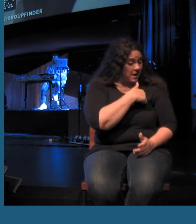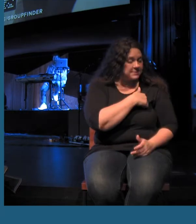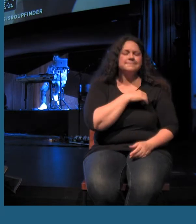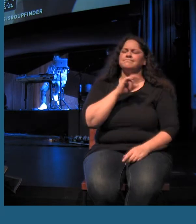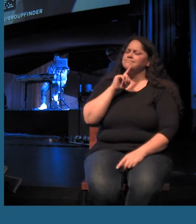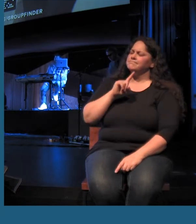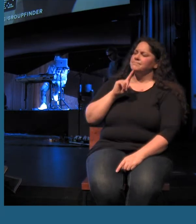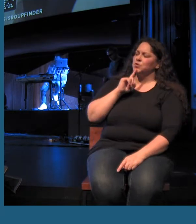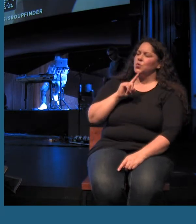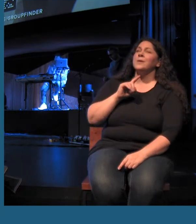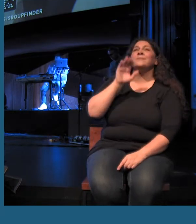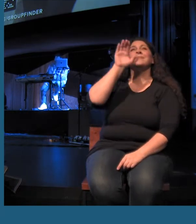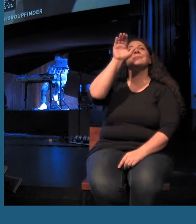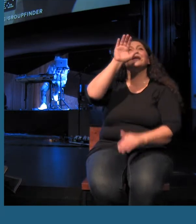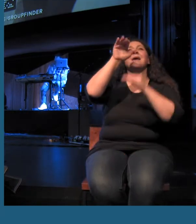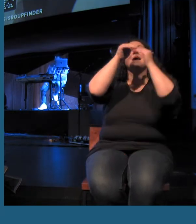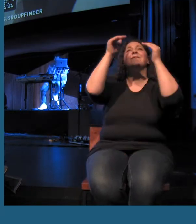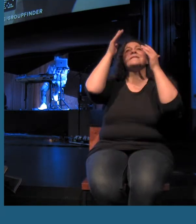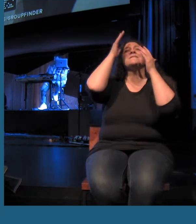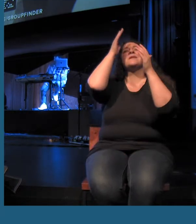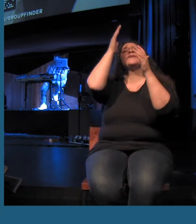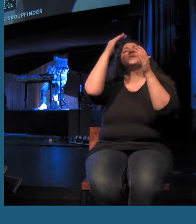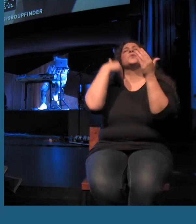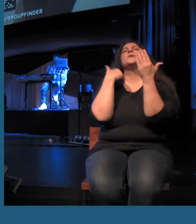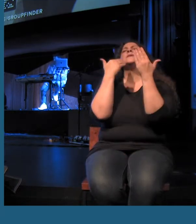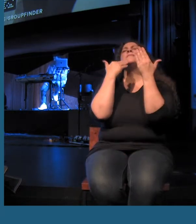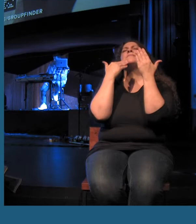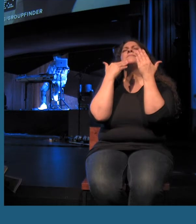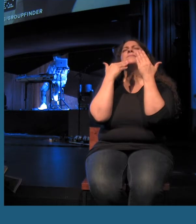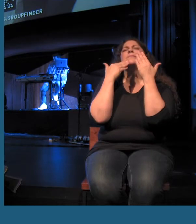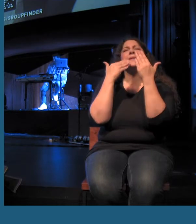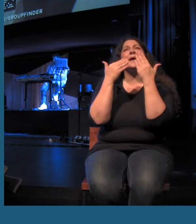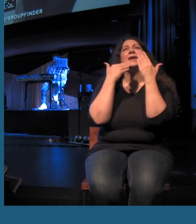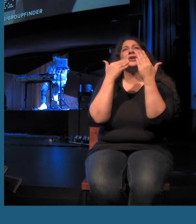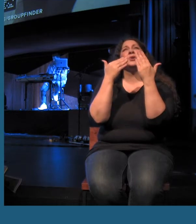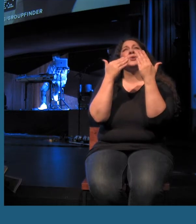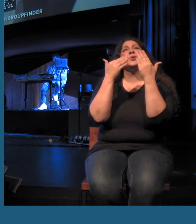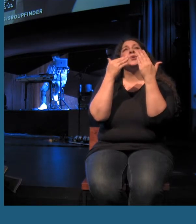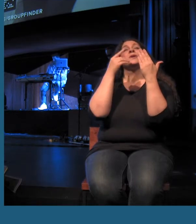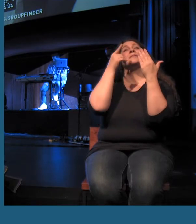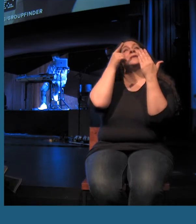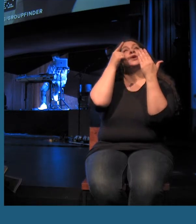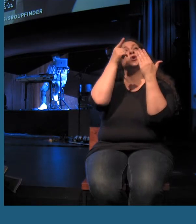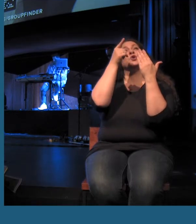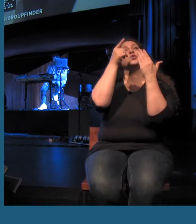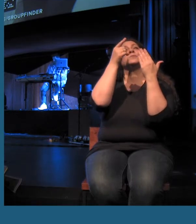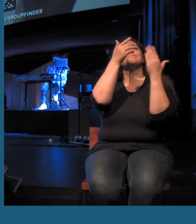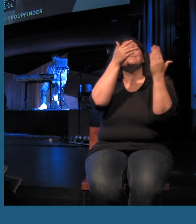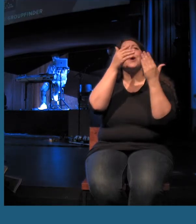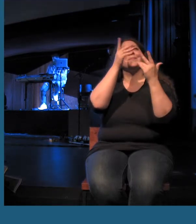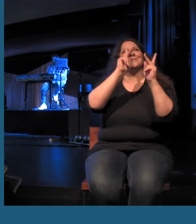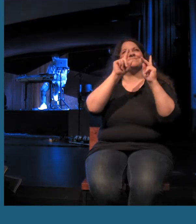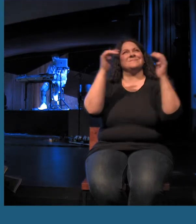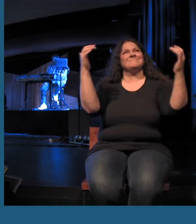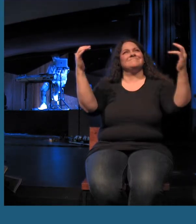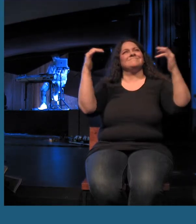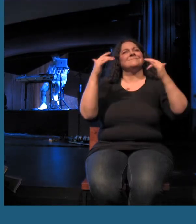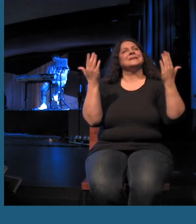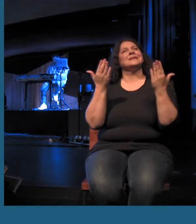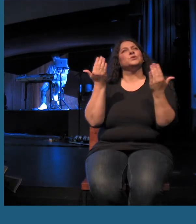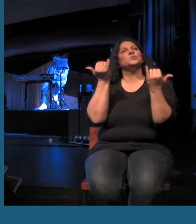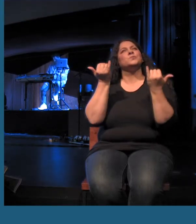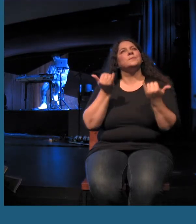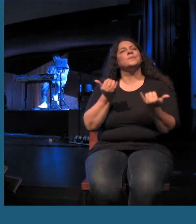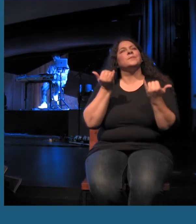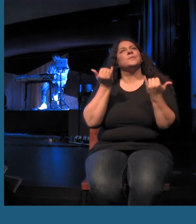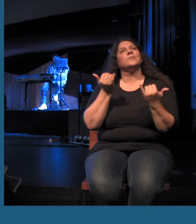Father, we thank you so much that you have brought us each one here today. And Lord,